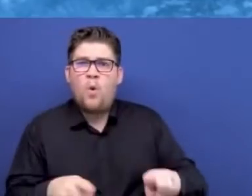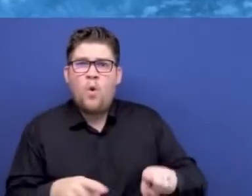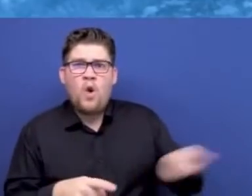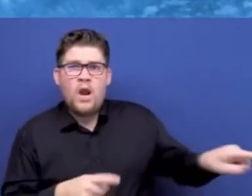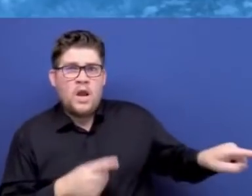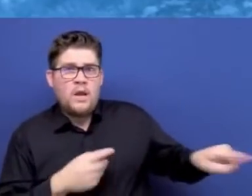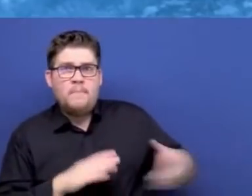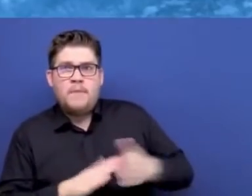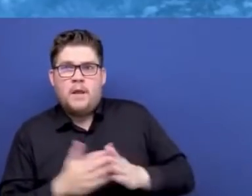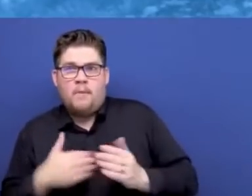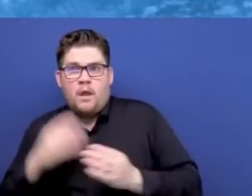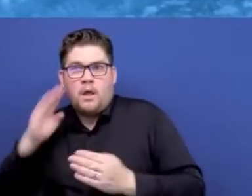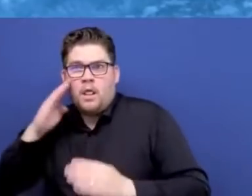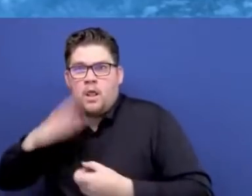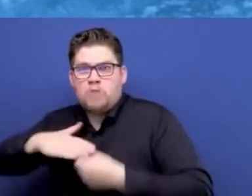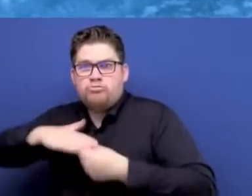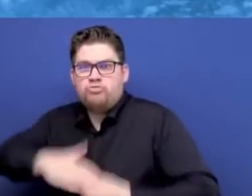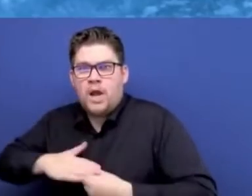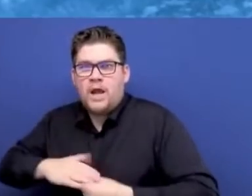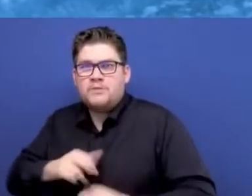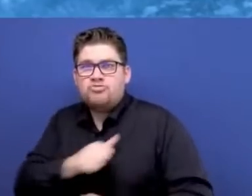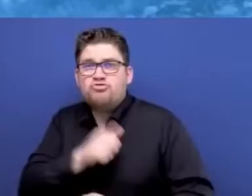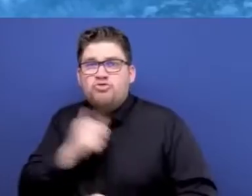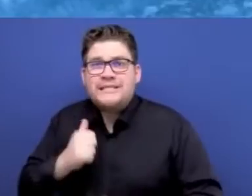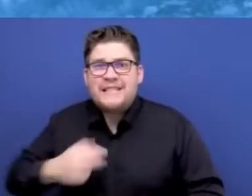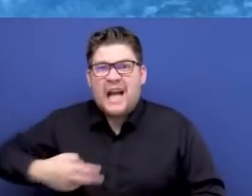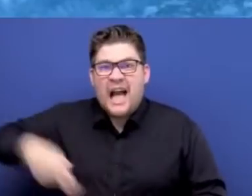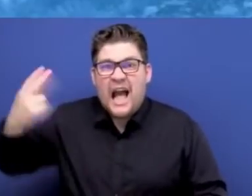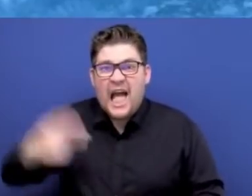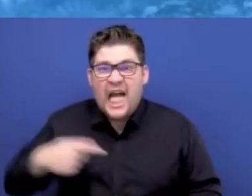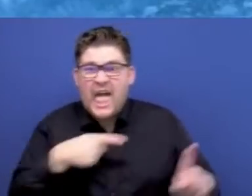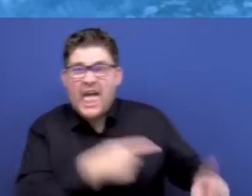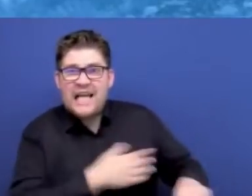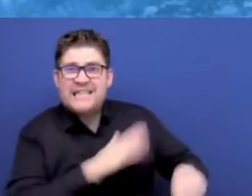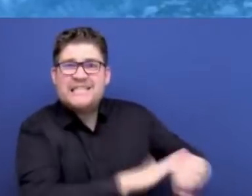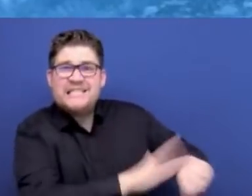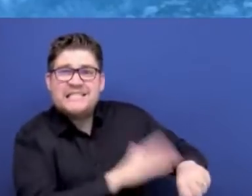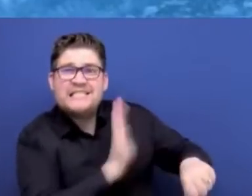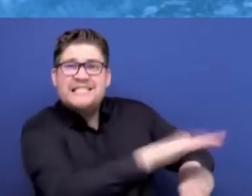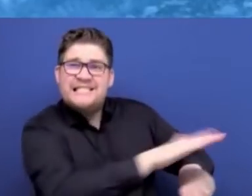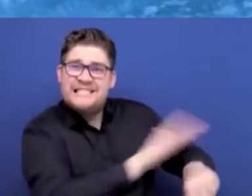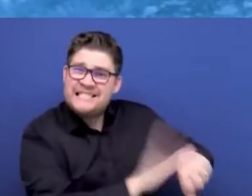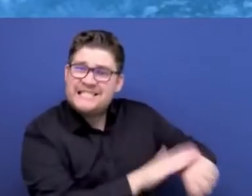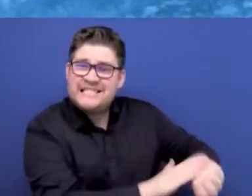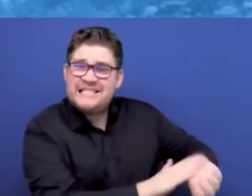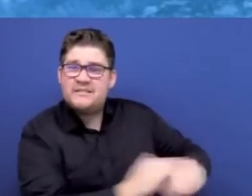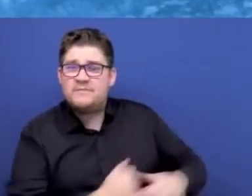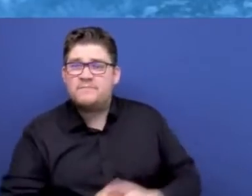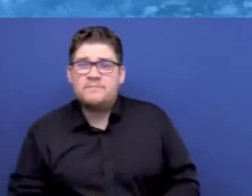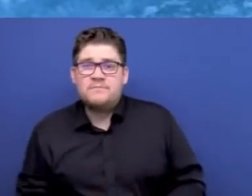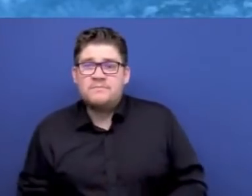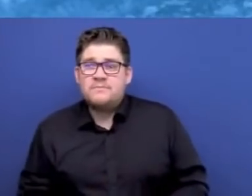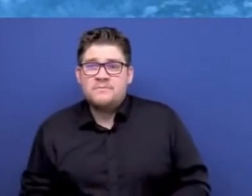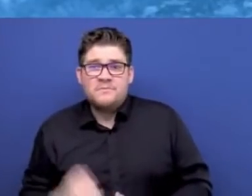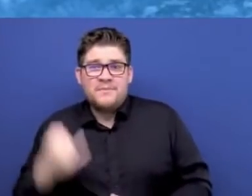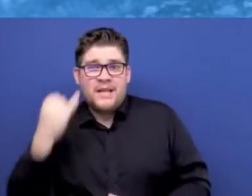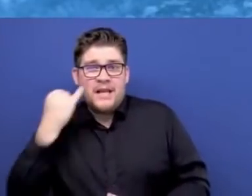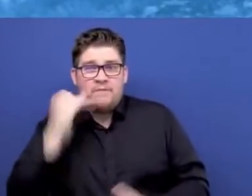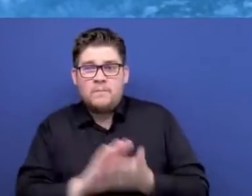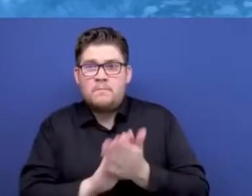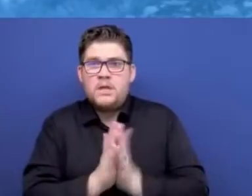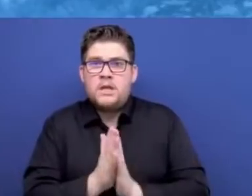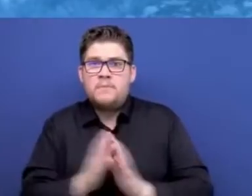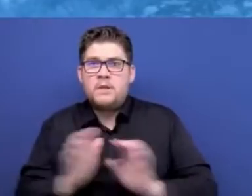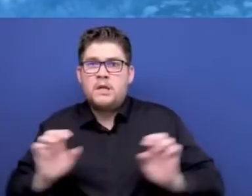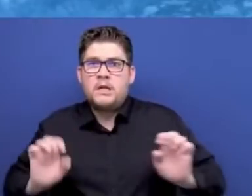ground. But when a situation arises that turns into an emergency situation that is threatening the lives